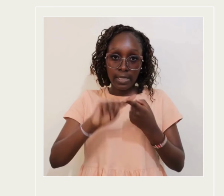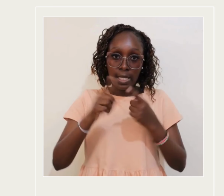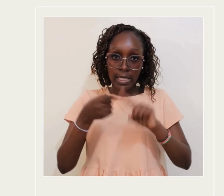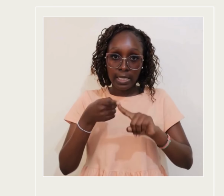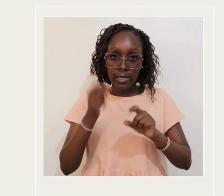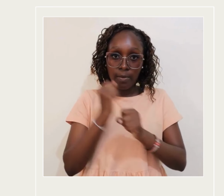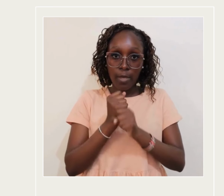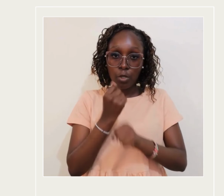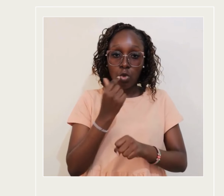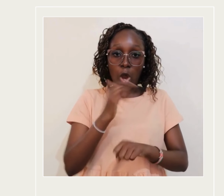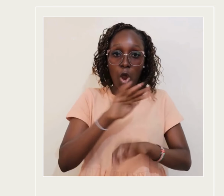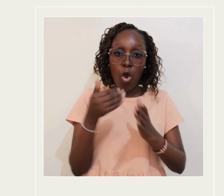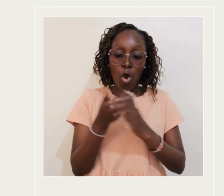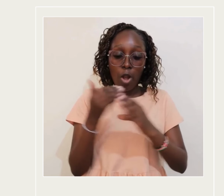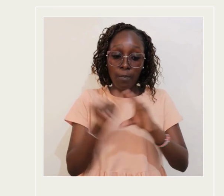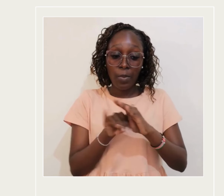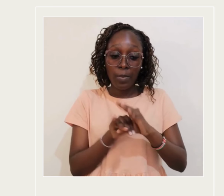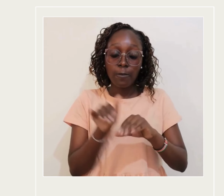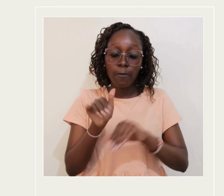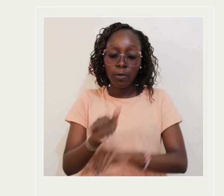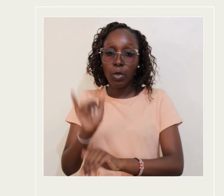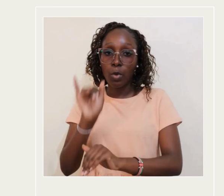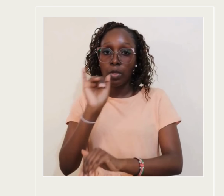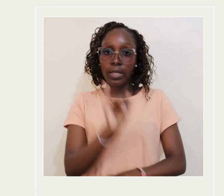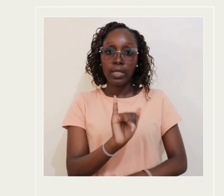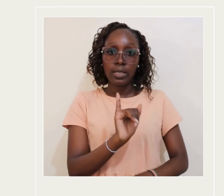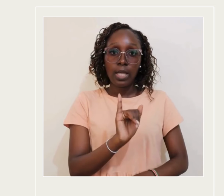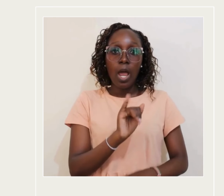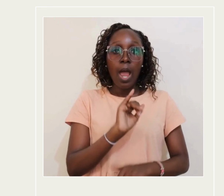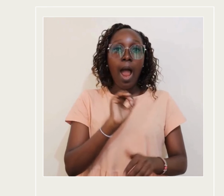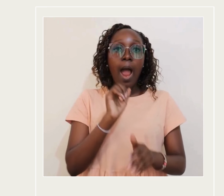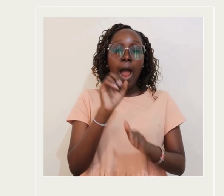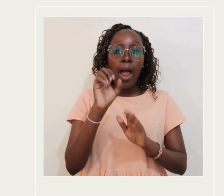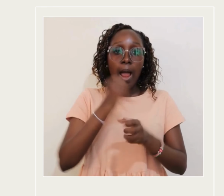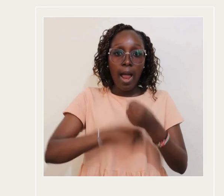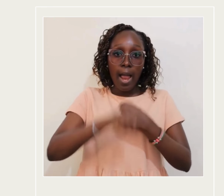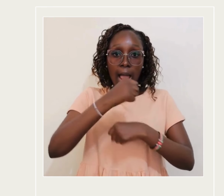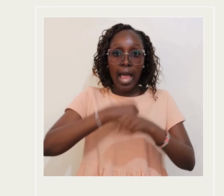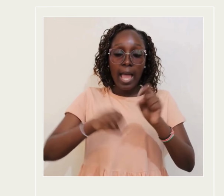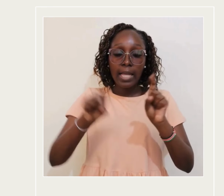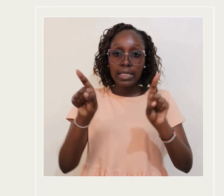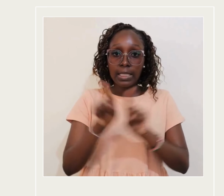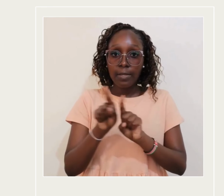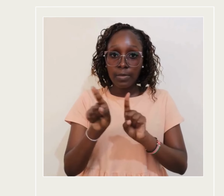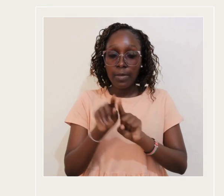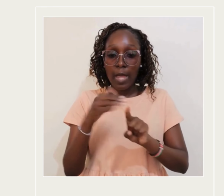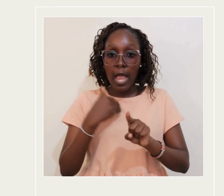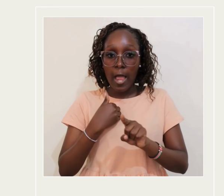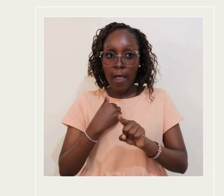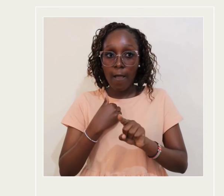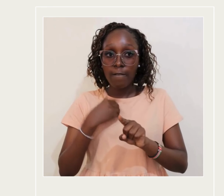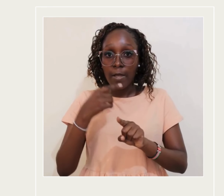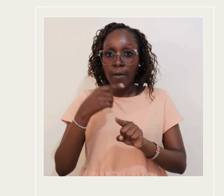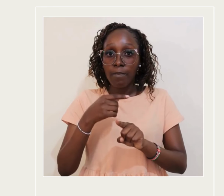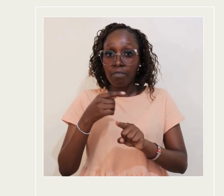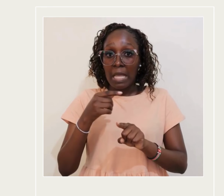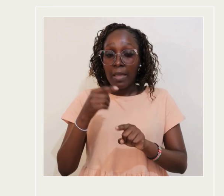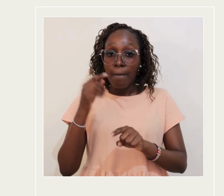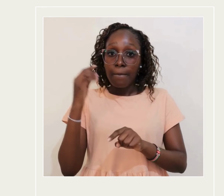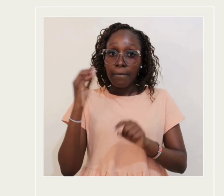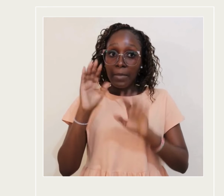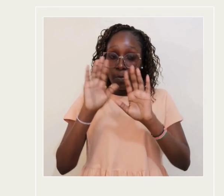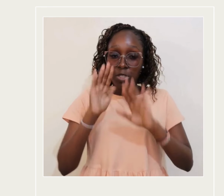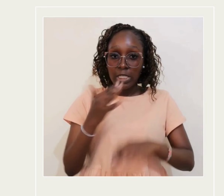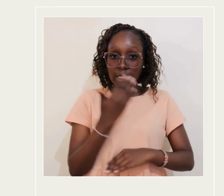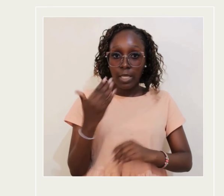standards, ensuring members adhere to them. The Act outlines principles to guide